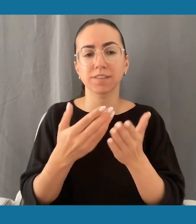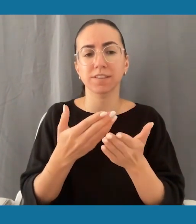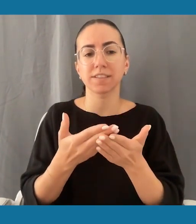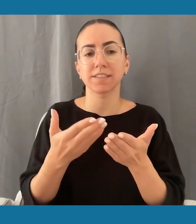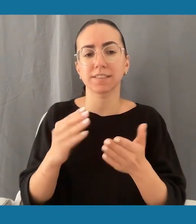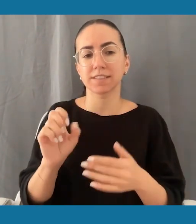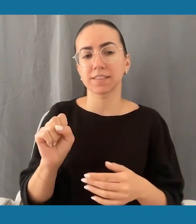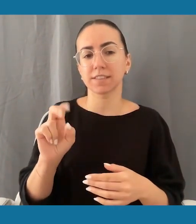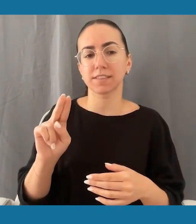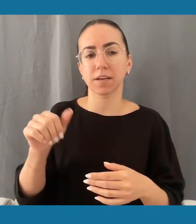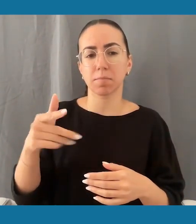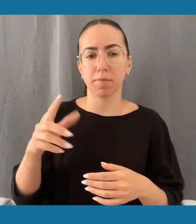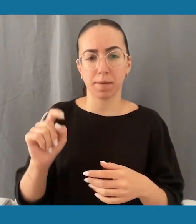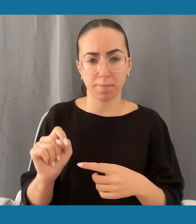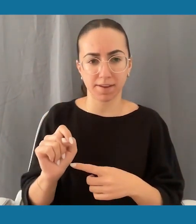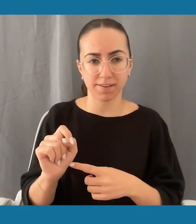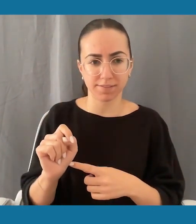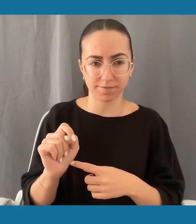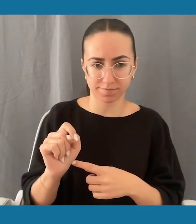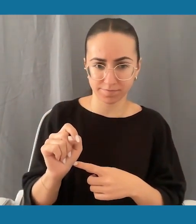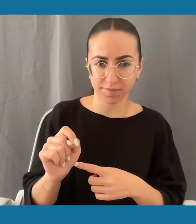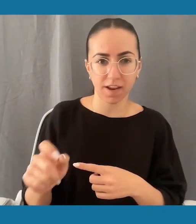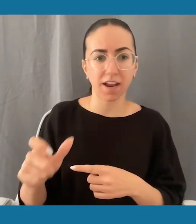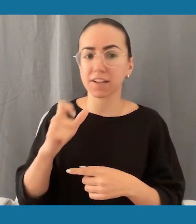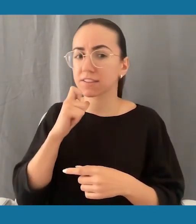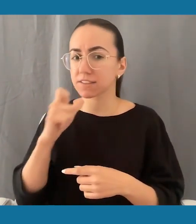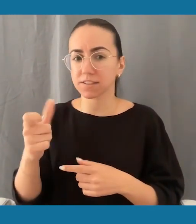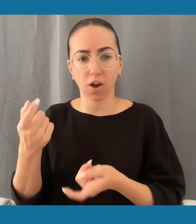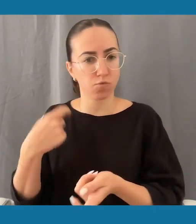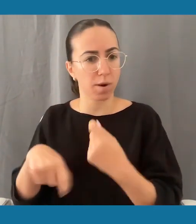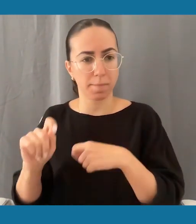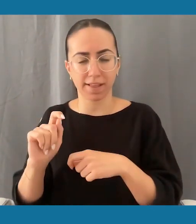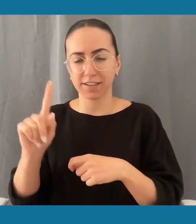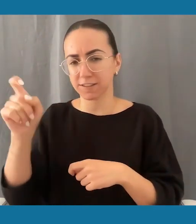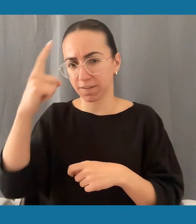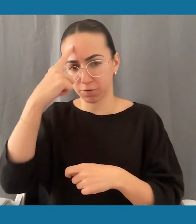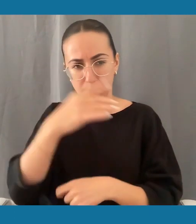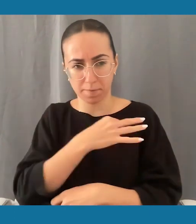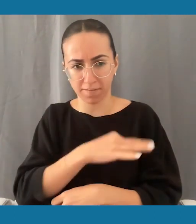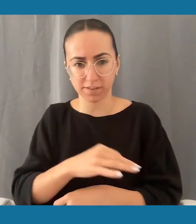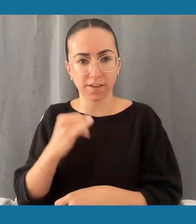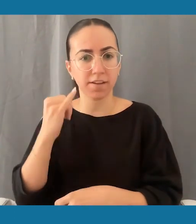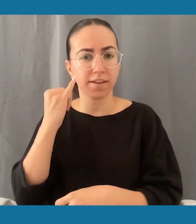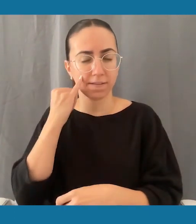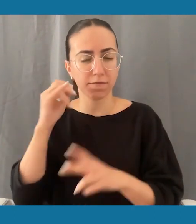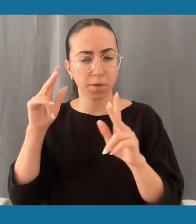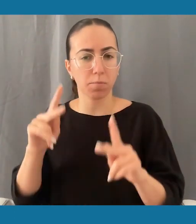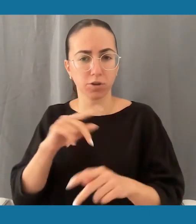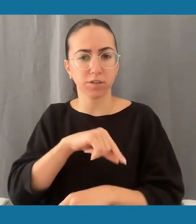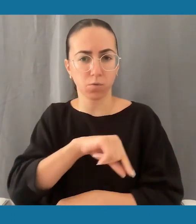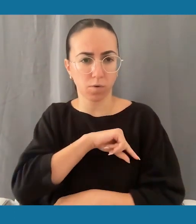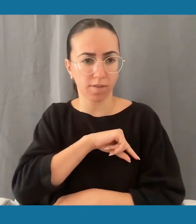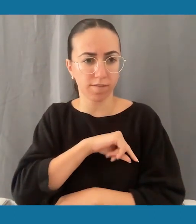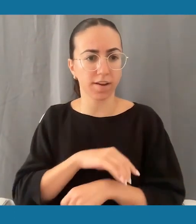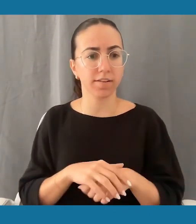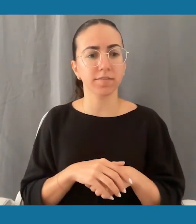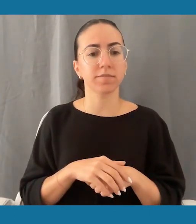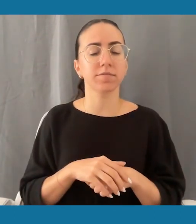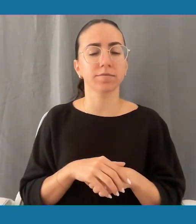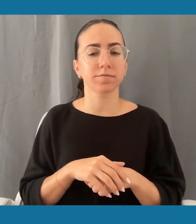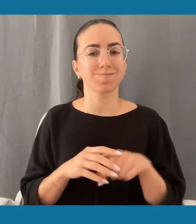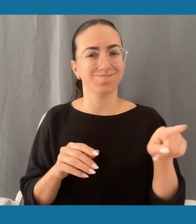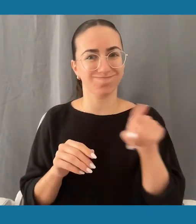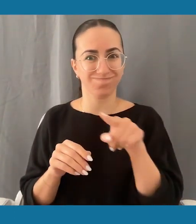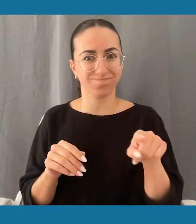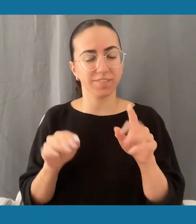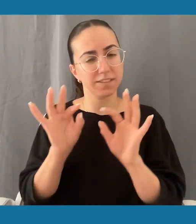not supplant or replace government benefits for which the individual is eligible. That's